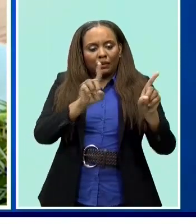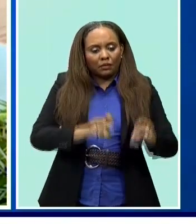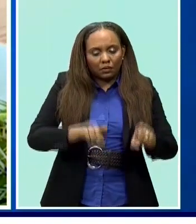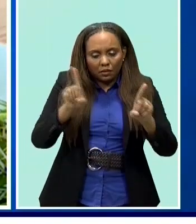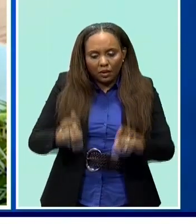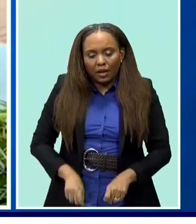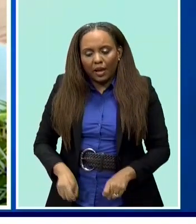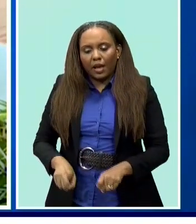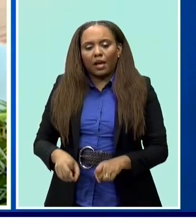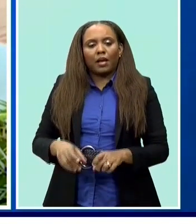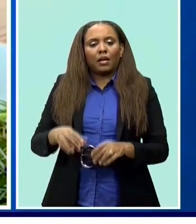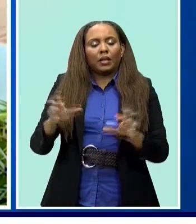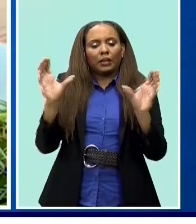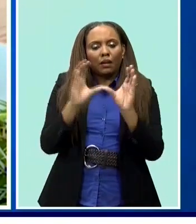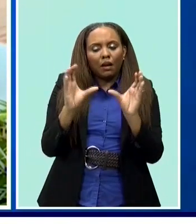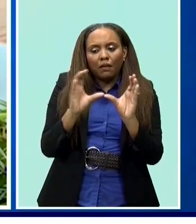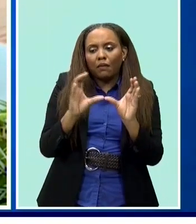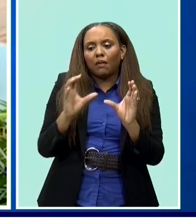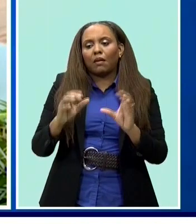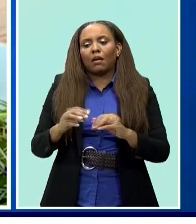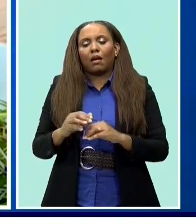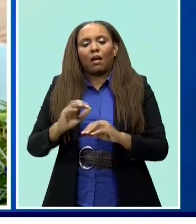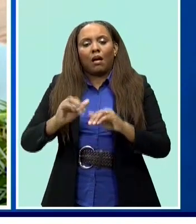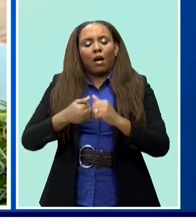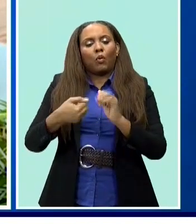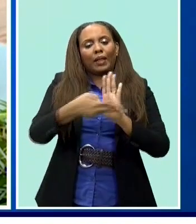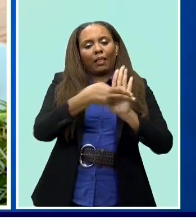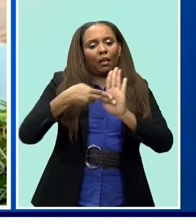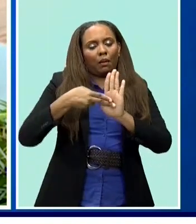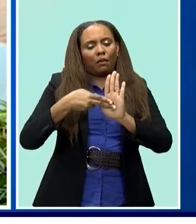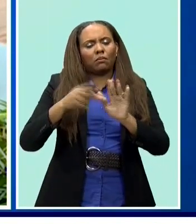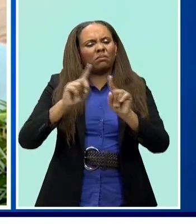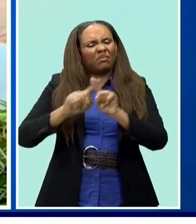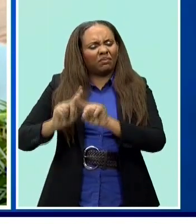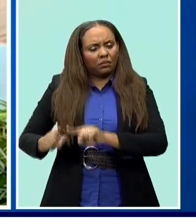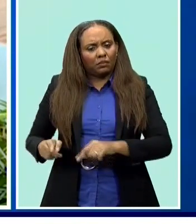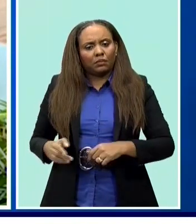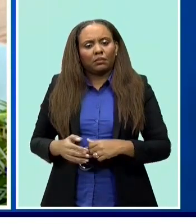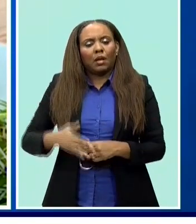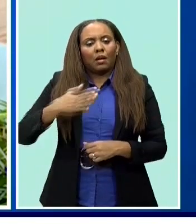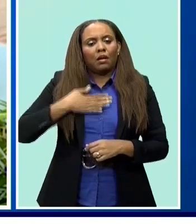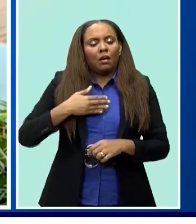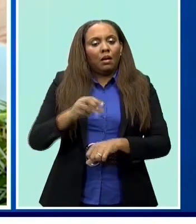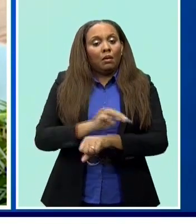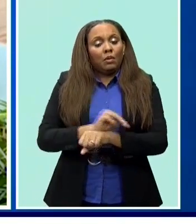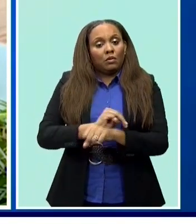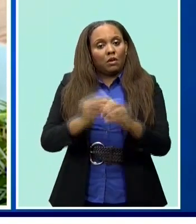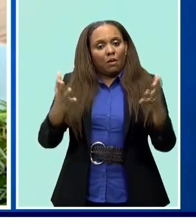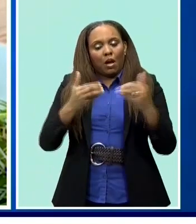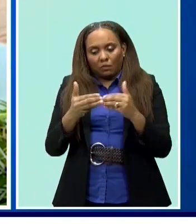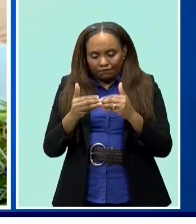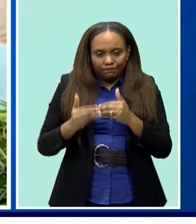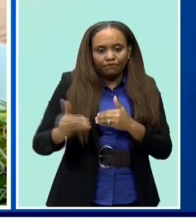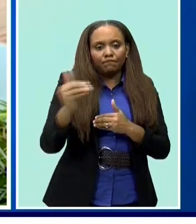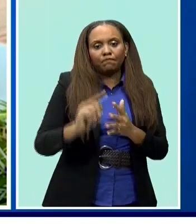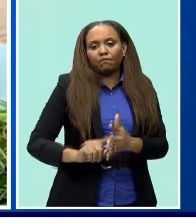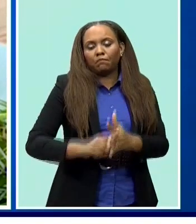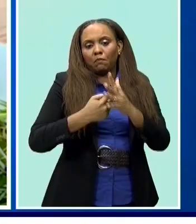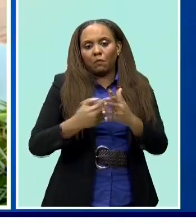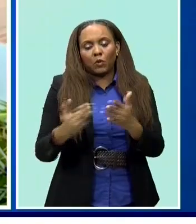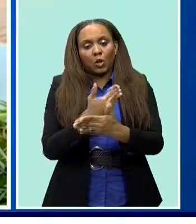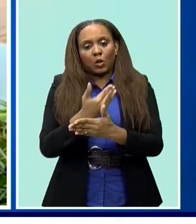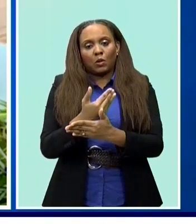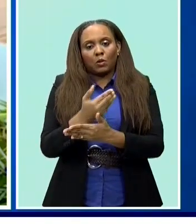calibration, inspection, certification, packaging, and labeling. Indeed, as my ministry moves full speed ahead to enact the historic